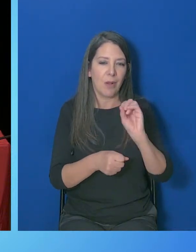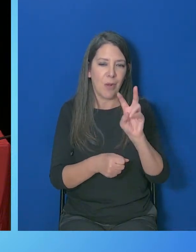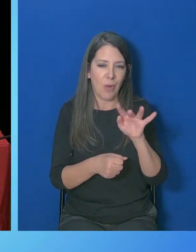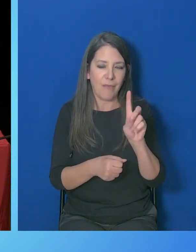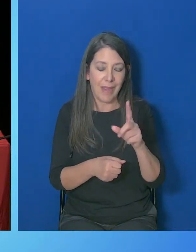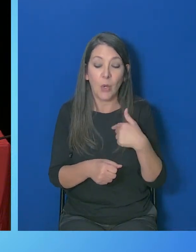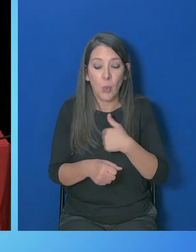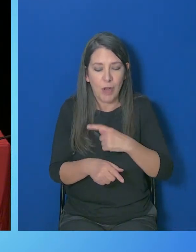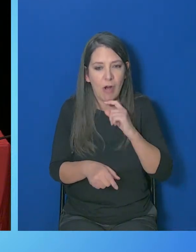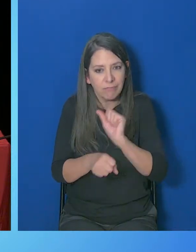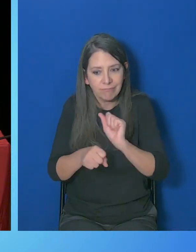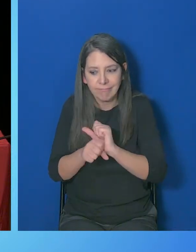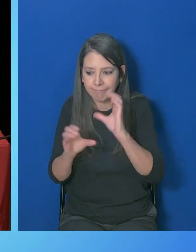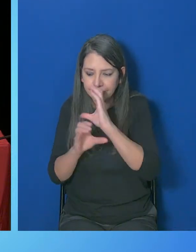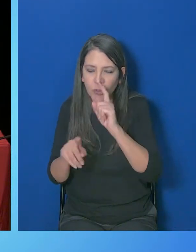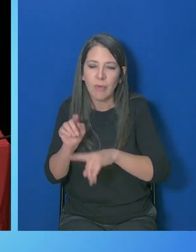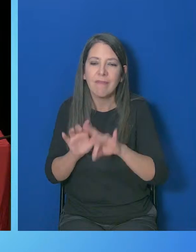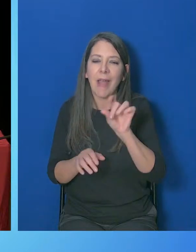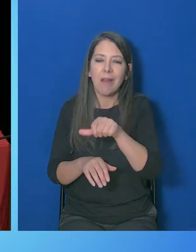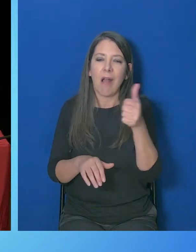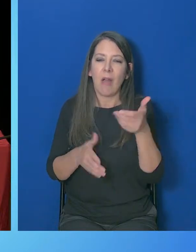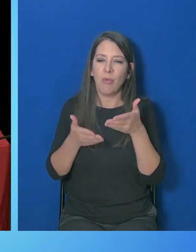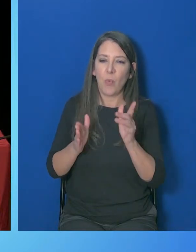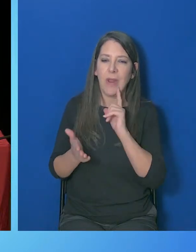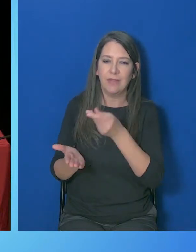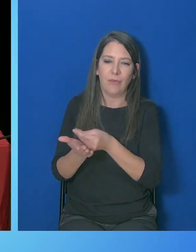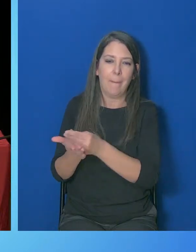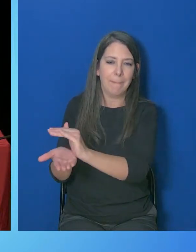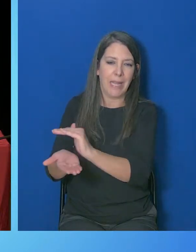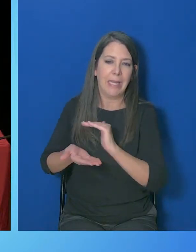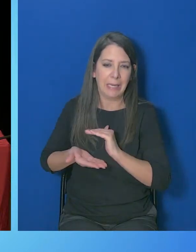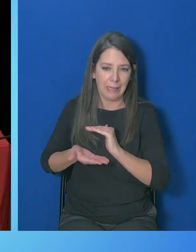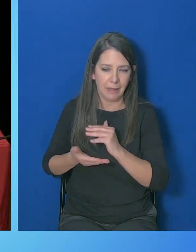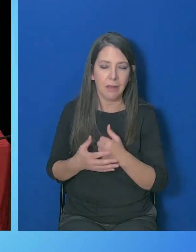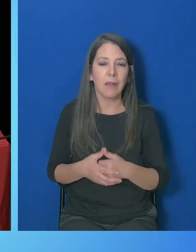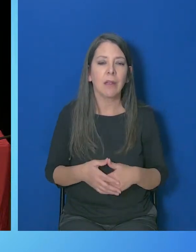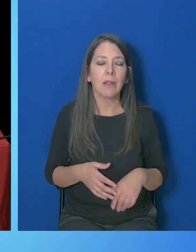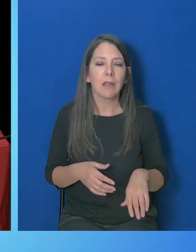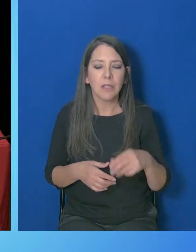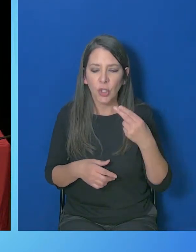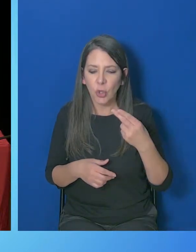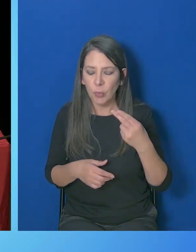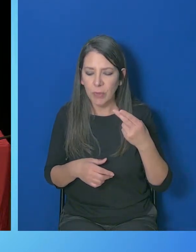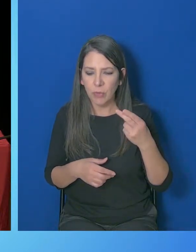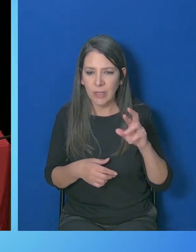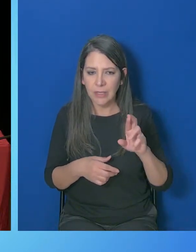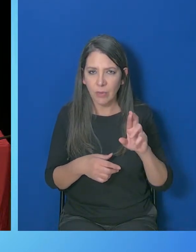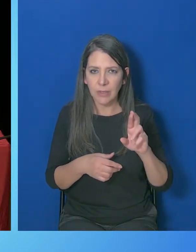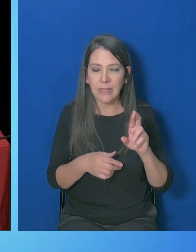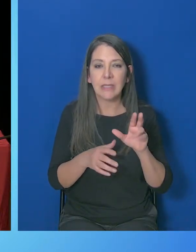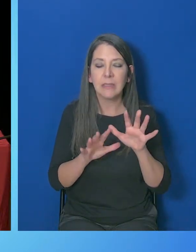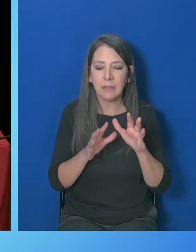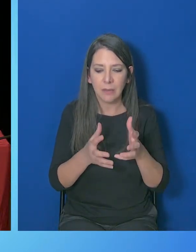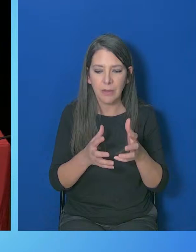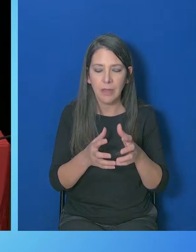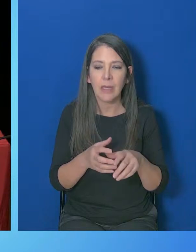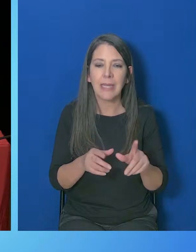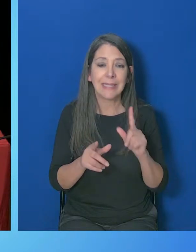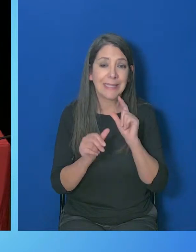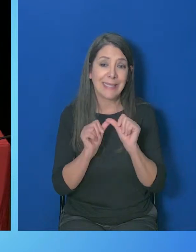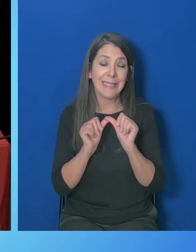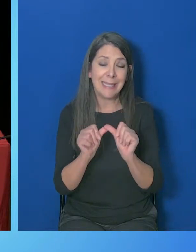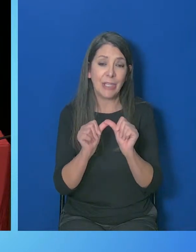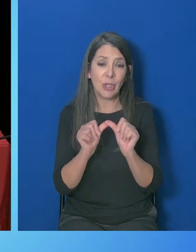seeking additional funding resources. The Human Resources team is